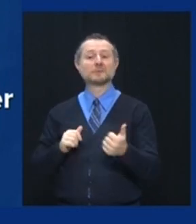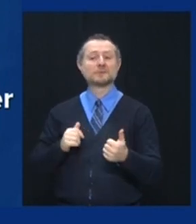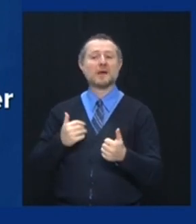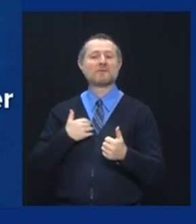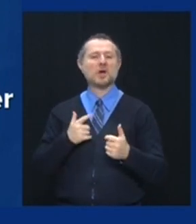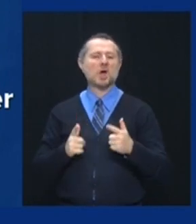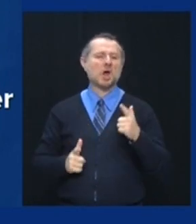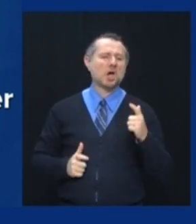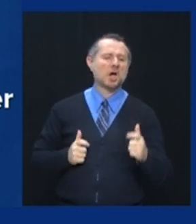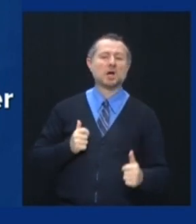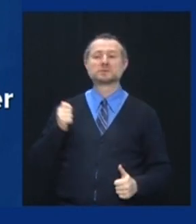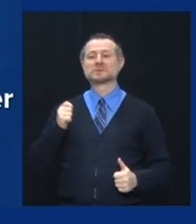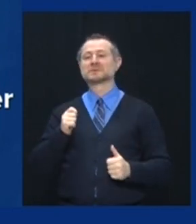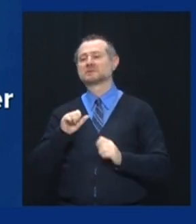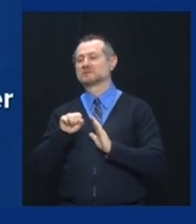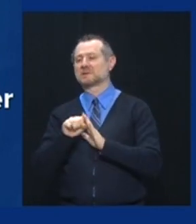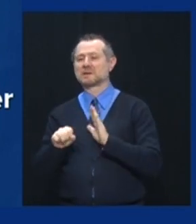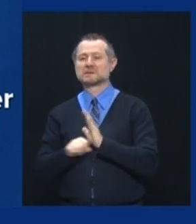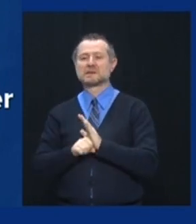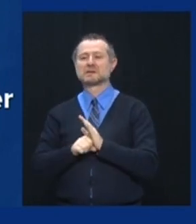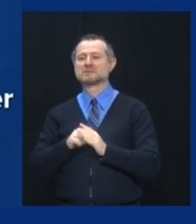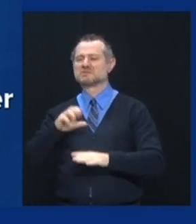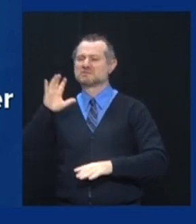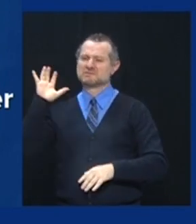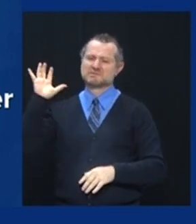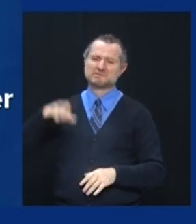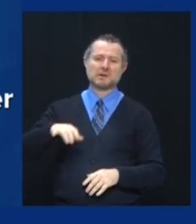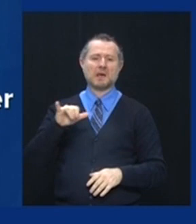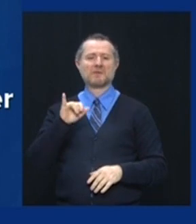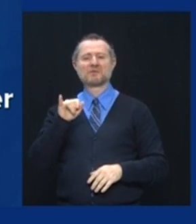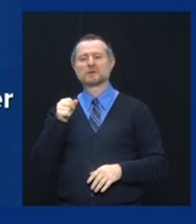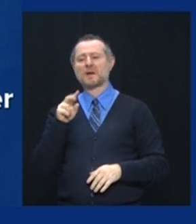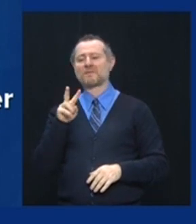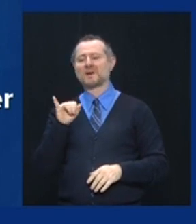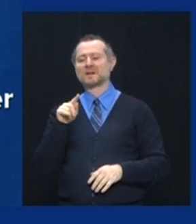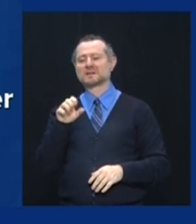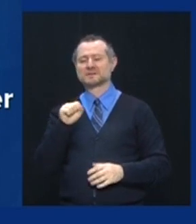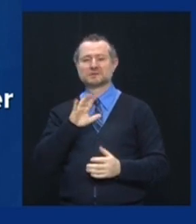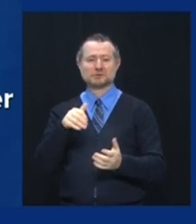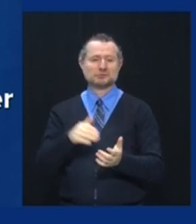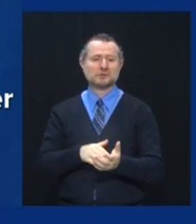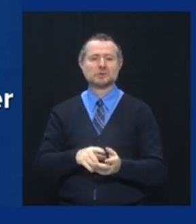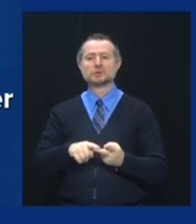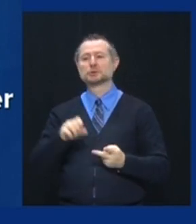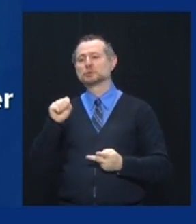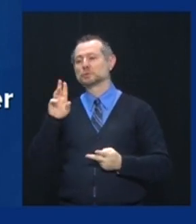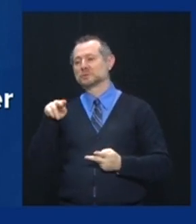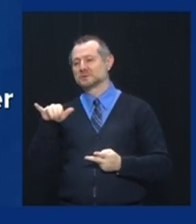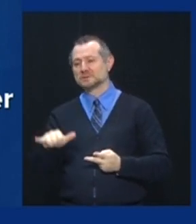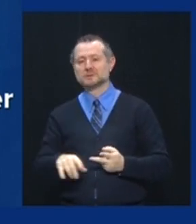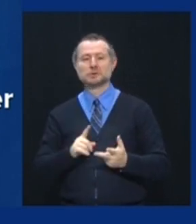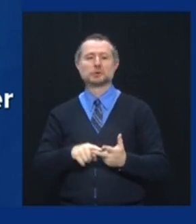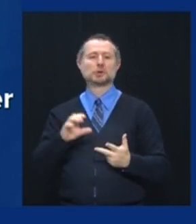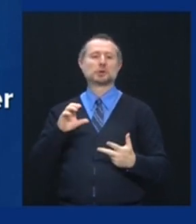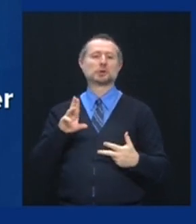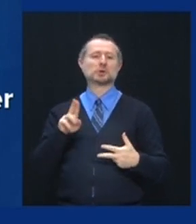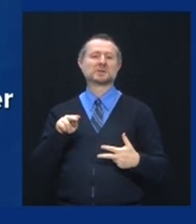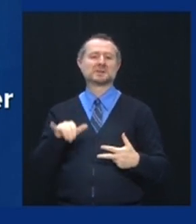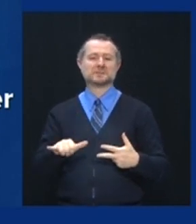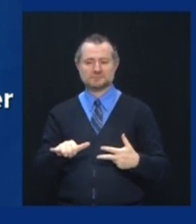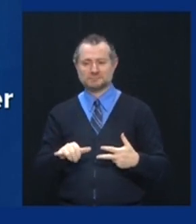are set up. Javits Center, we're going to use SUNY CUNY, where you'll have drive-through